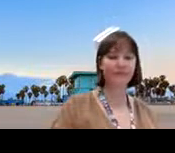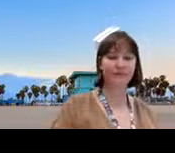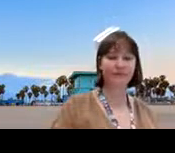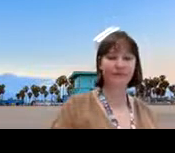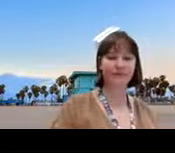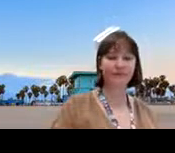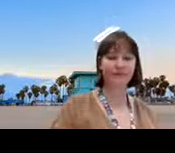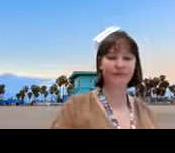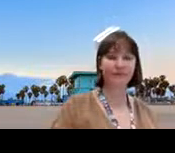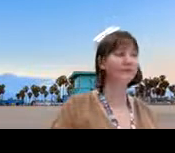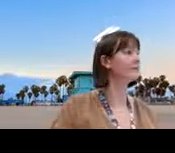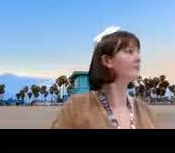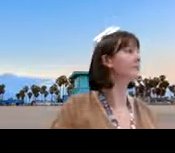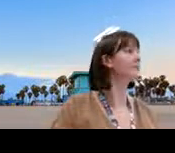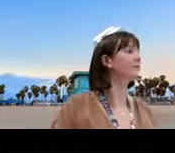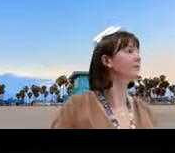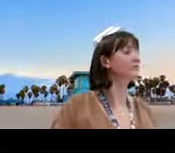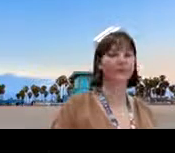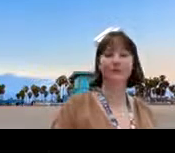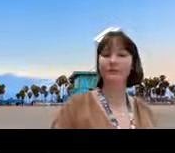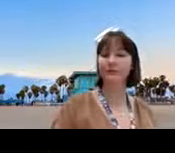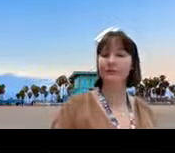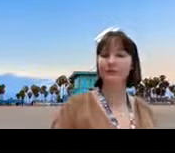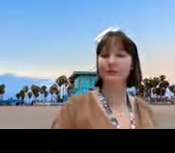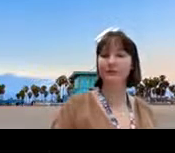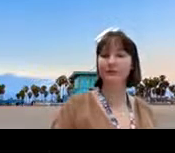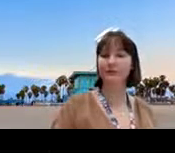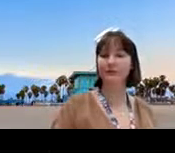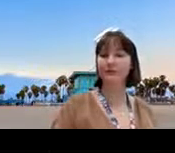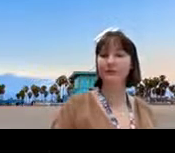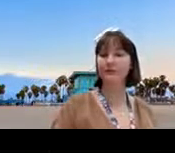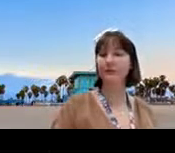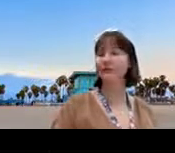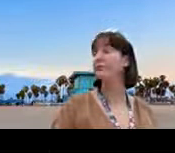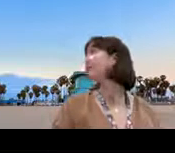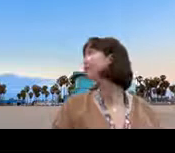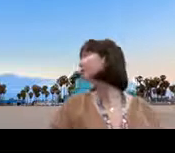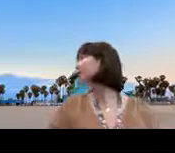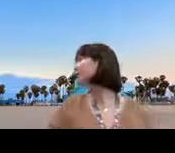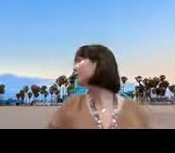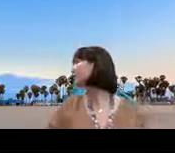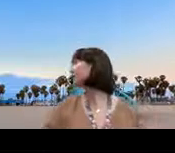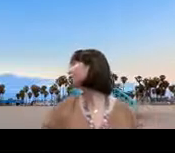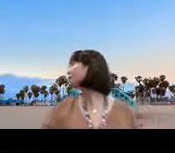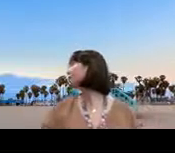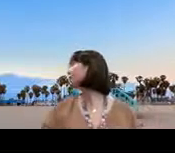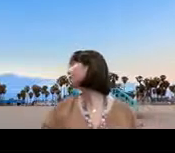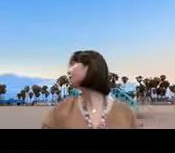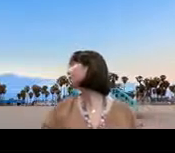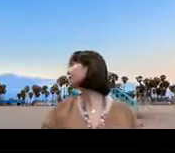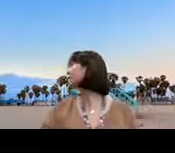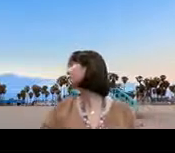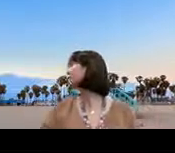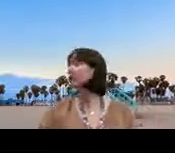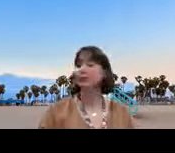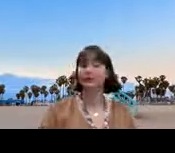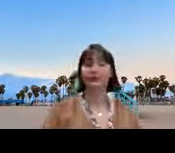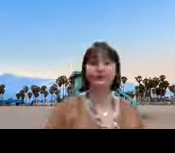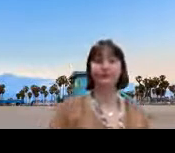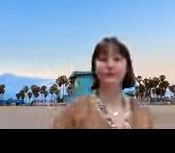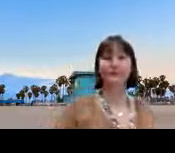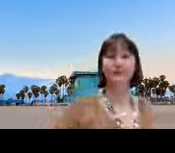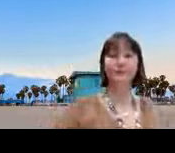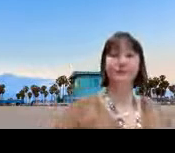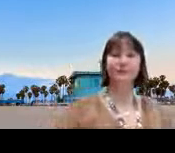So we're demonstrating cultural protocol throughout Mullumbimangari in very subtle ways, and Aboriginal knowledges like using our